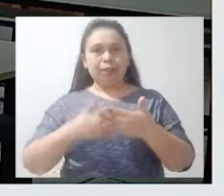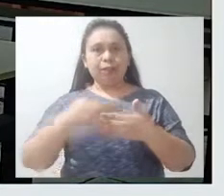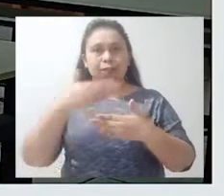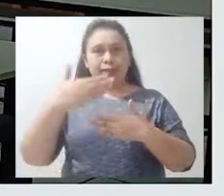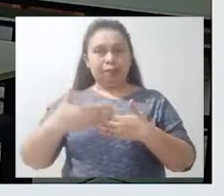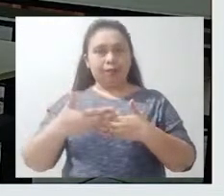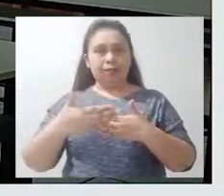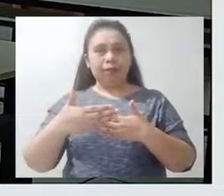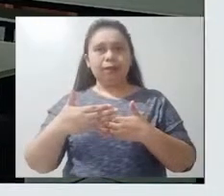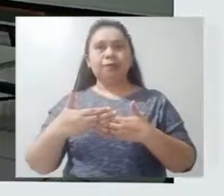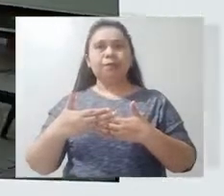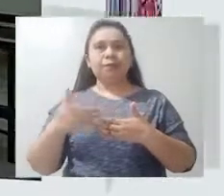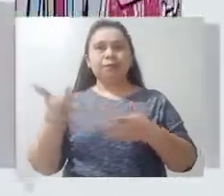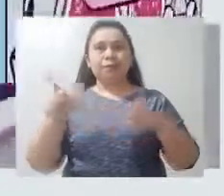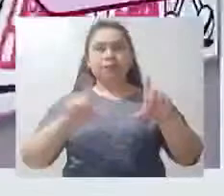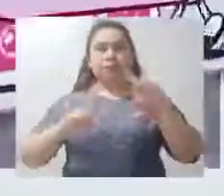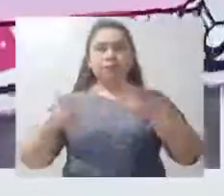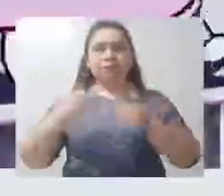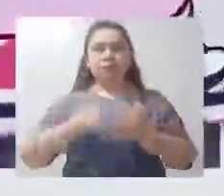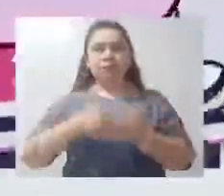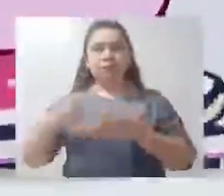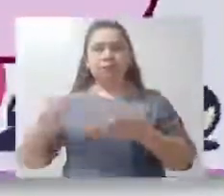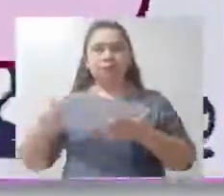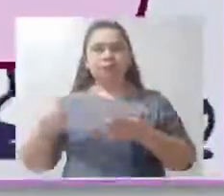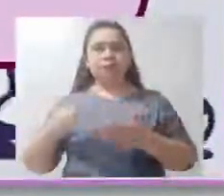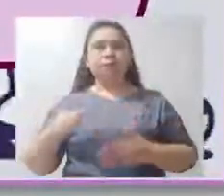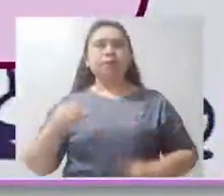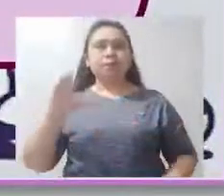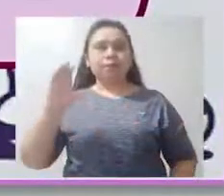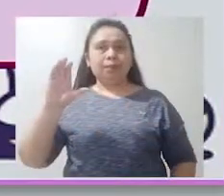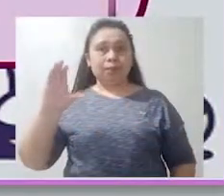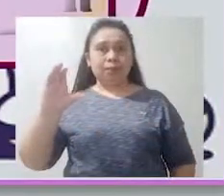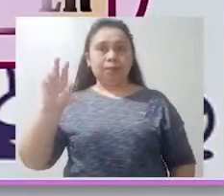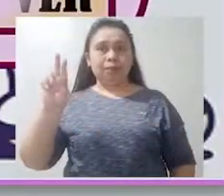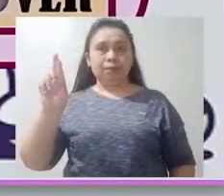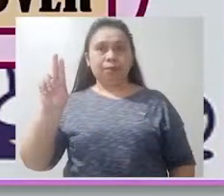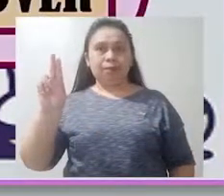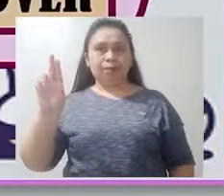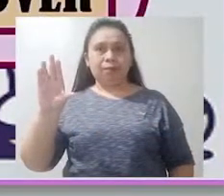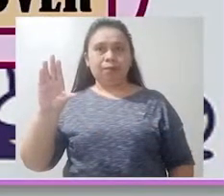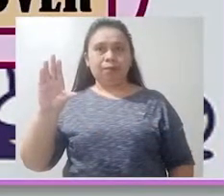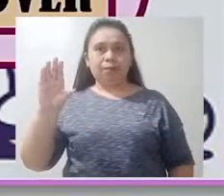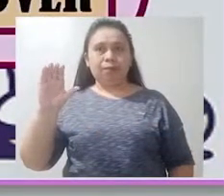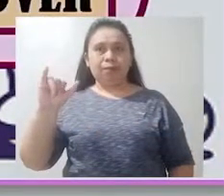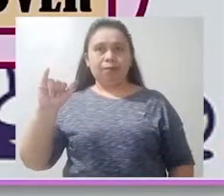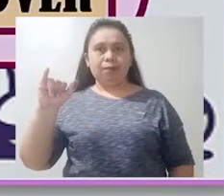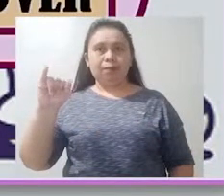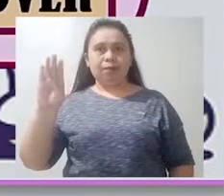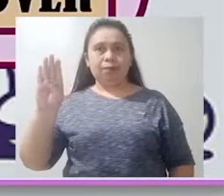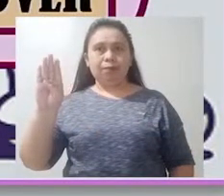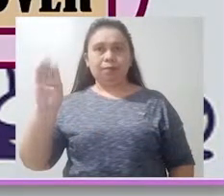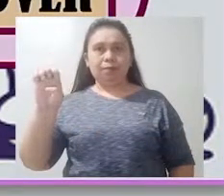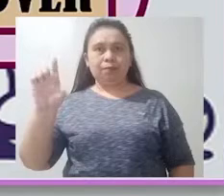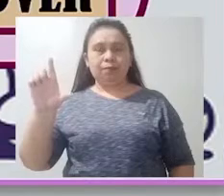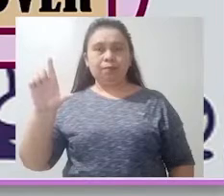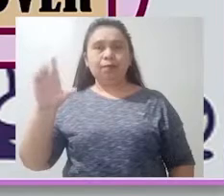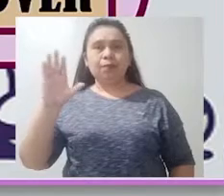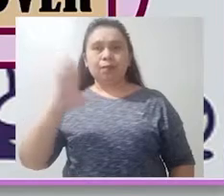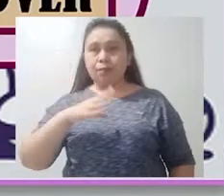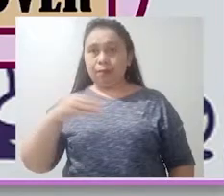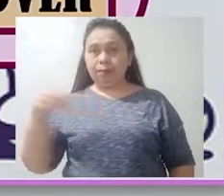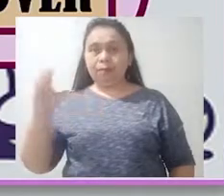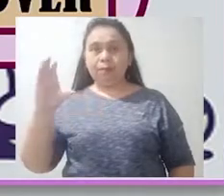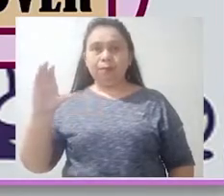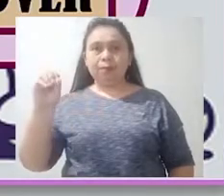Good. The next laboratory apparatus is crucible and cover. A crucible is a